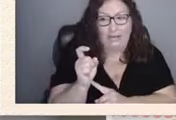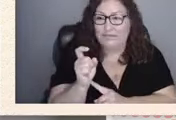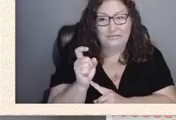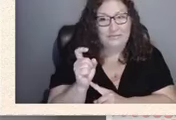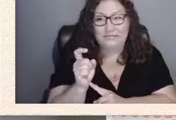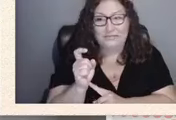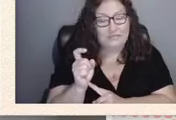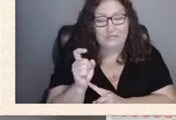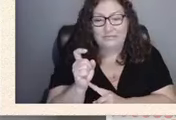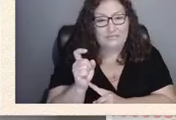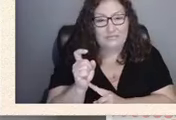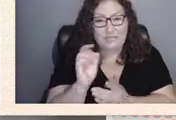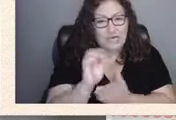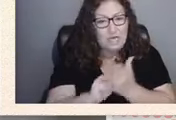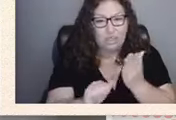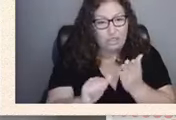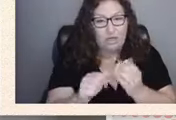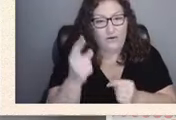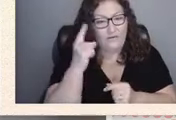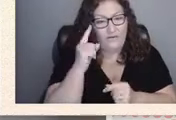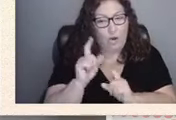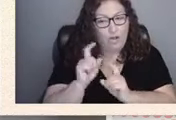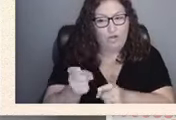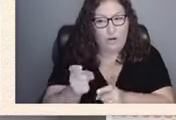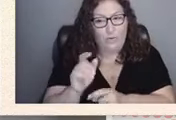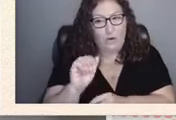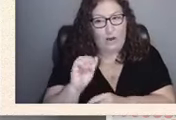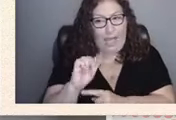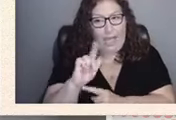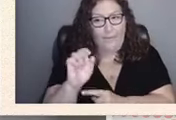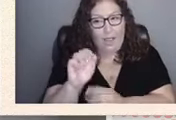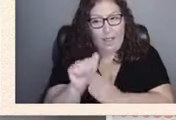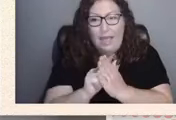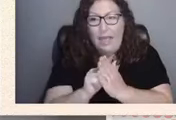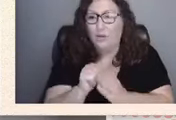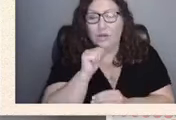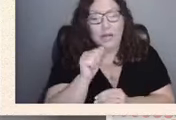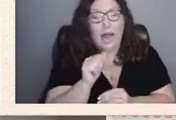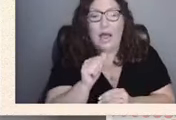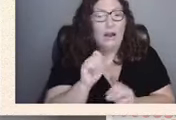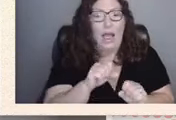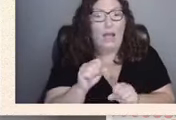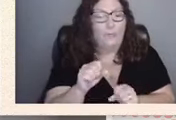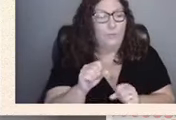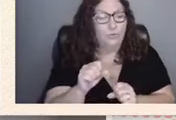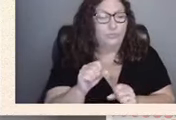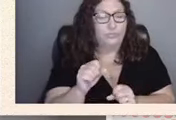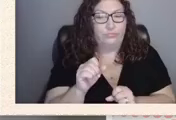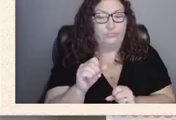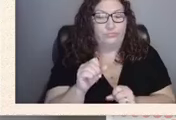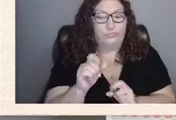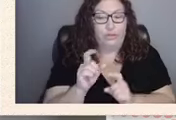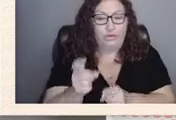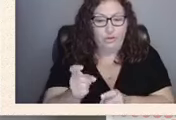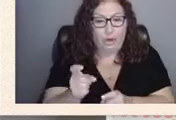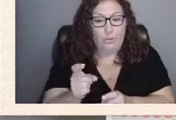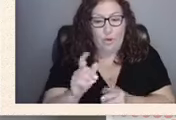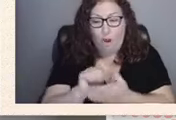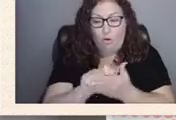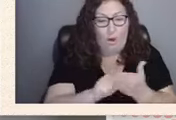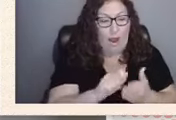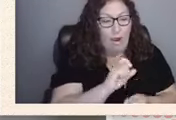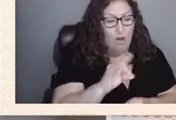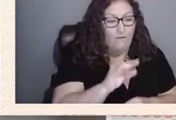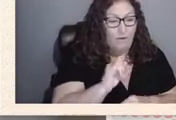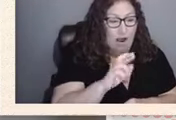income tax deduction for contributing to an ABLE account, so you're not able to contribute to somebody's ABLE account and write this off on your taxes.